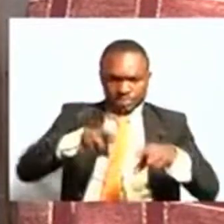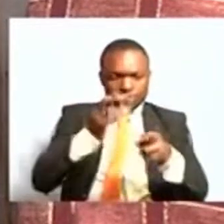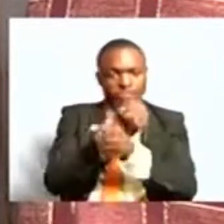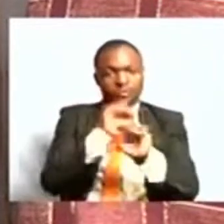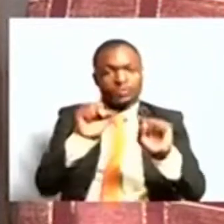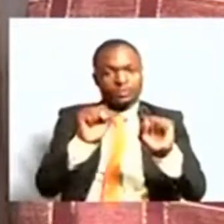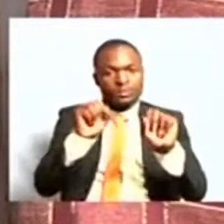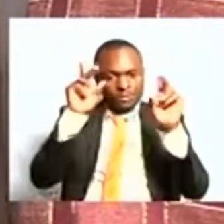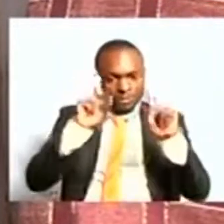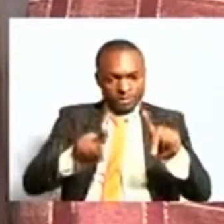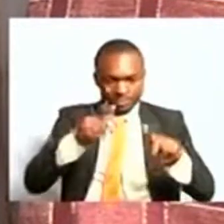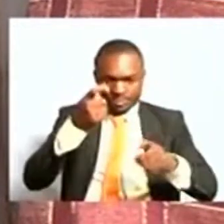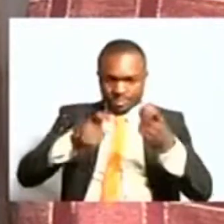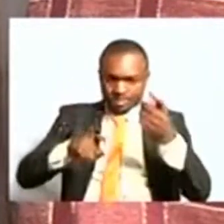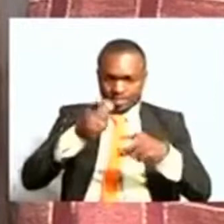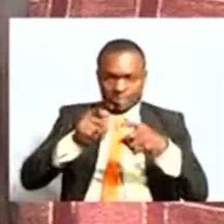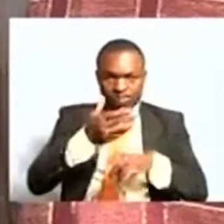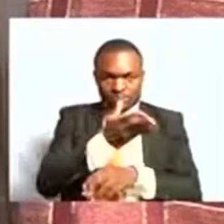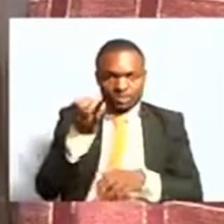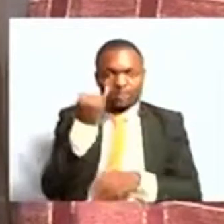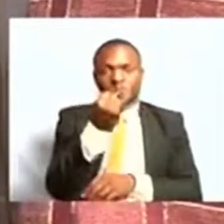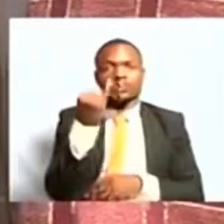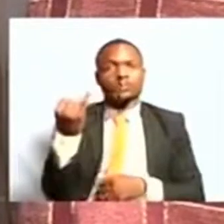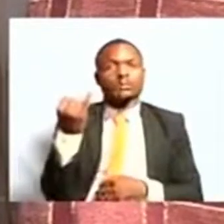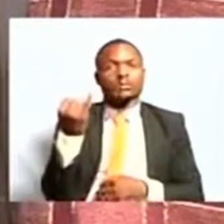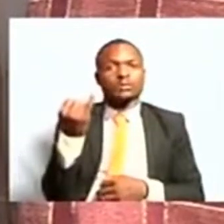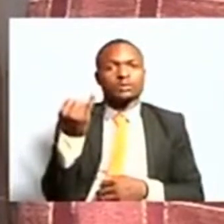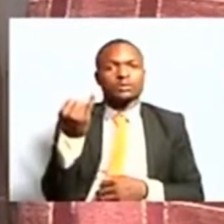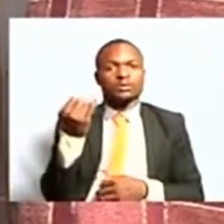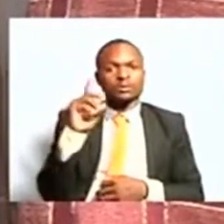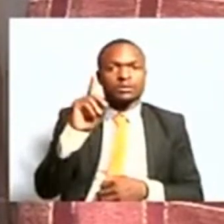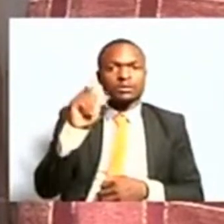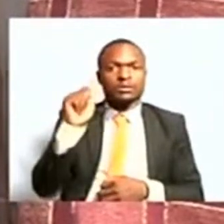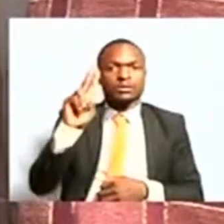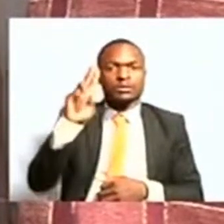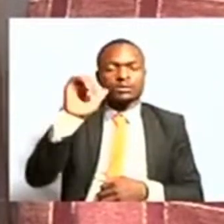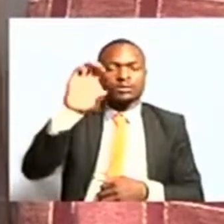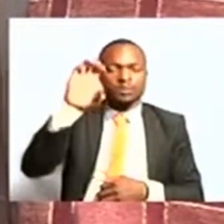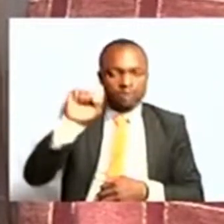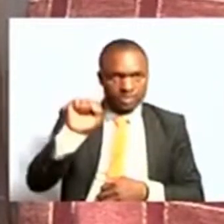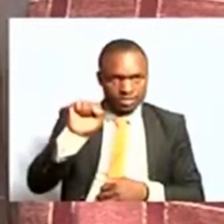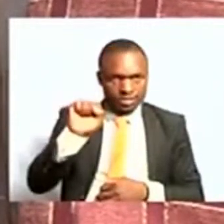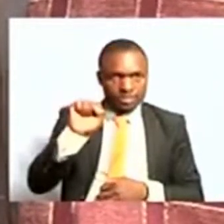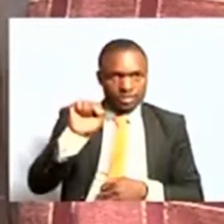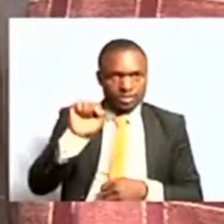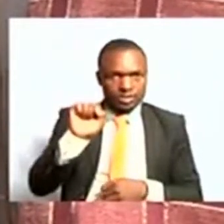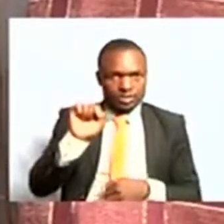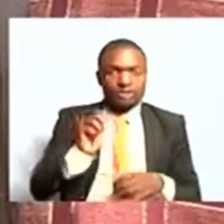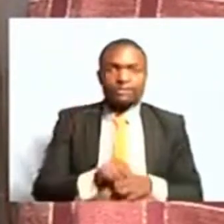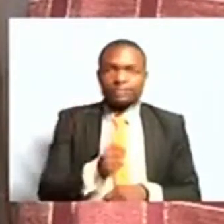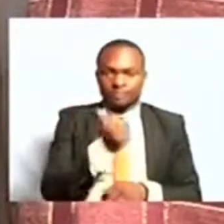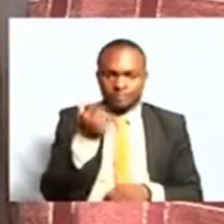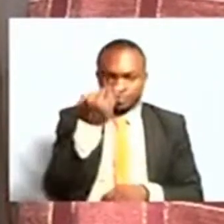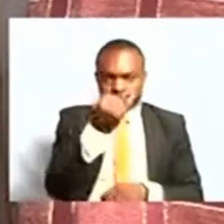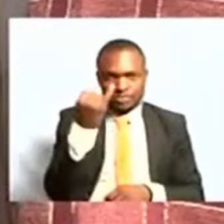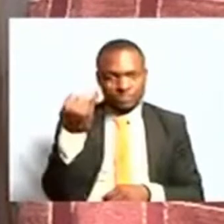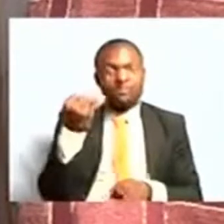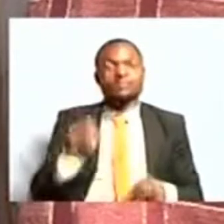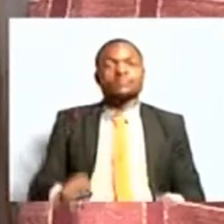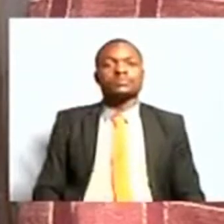persons with disability. There was an issue raised by Mr. Davis, and then there's an issue of